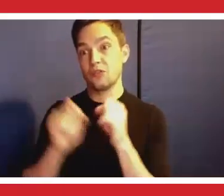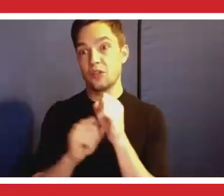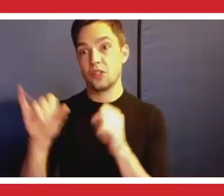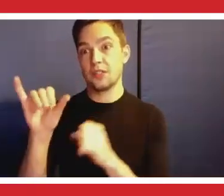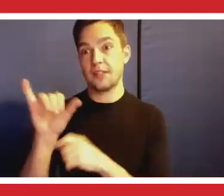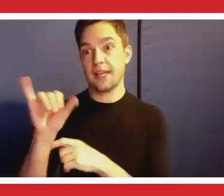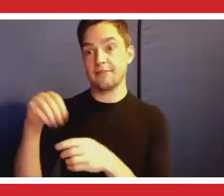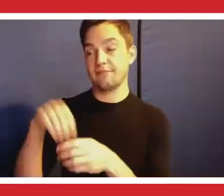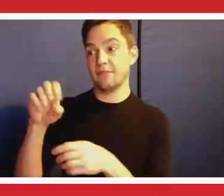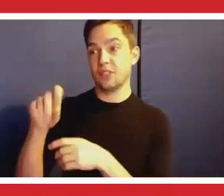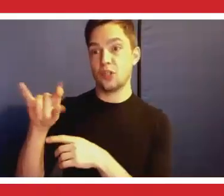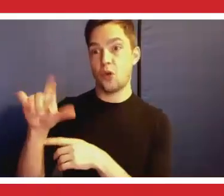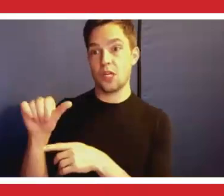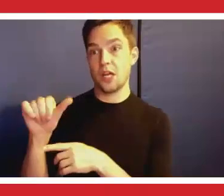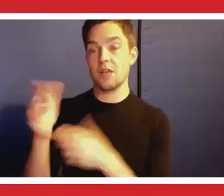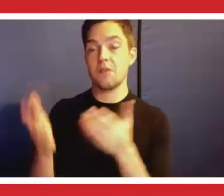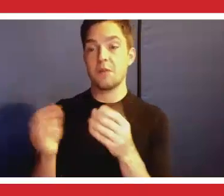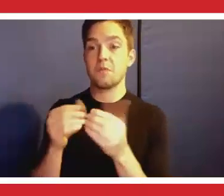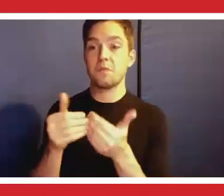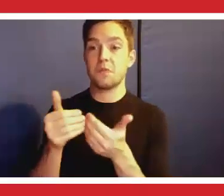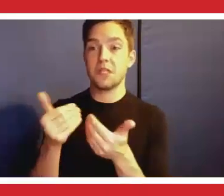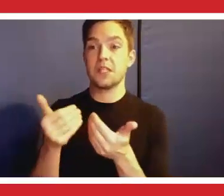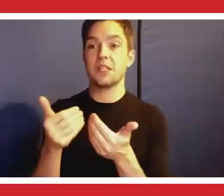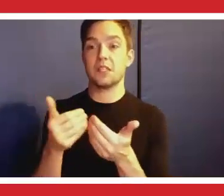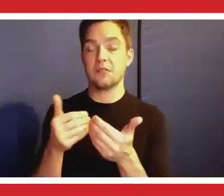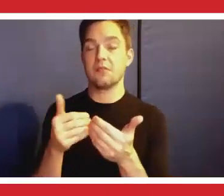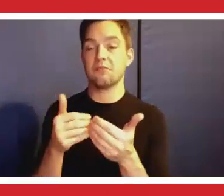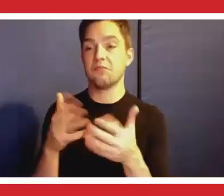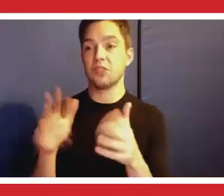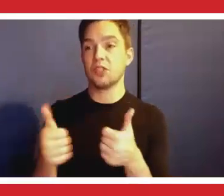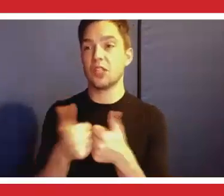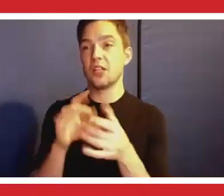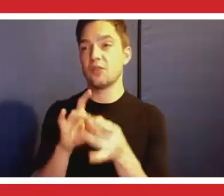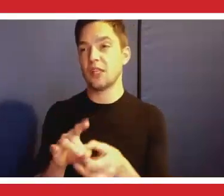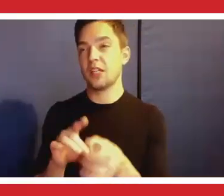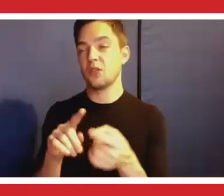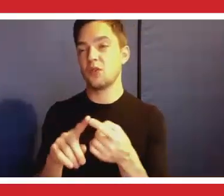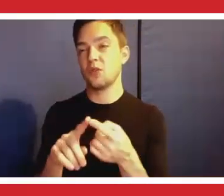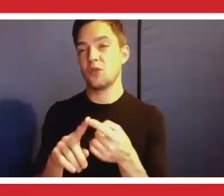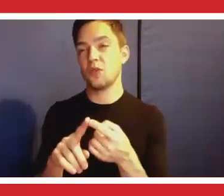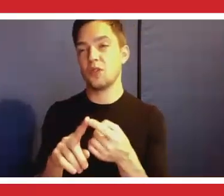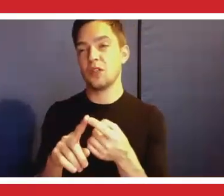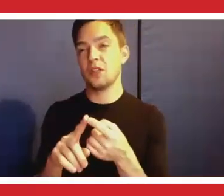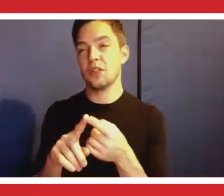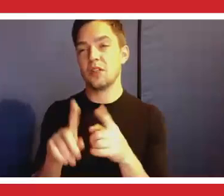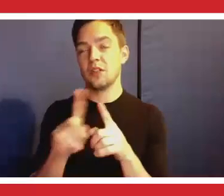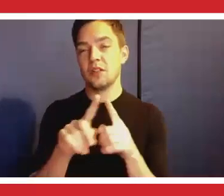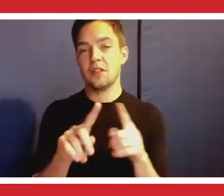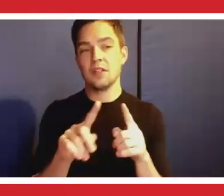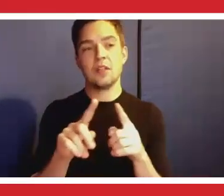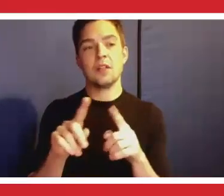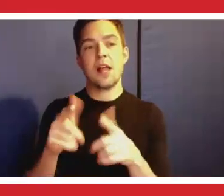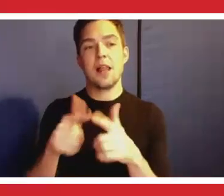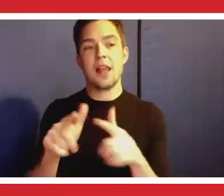perhaps it is easier. Still, there is a challenge around getting central and local municipalities work together. That is